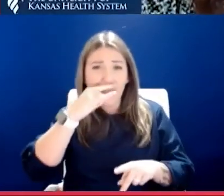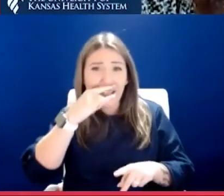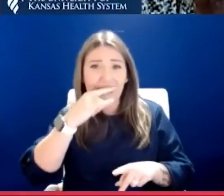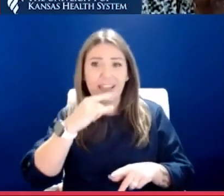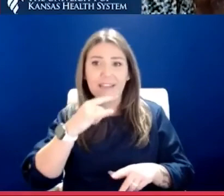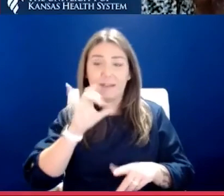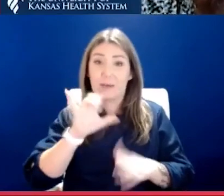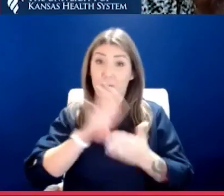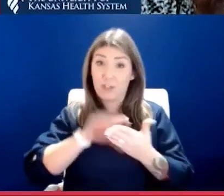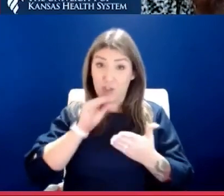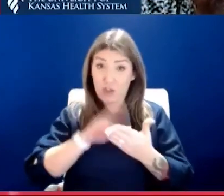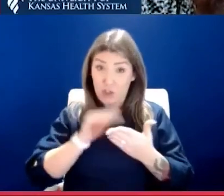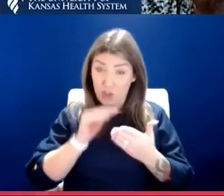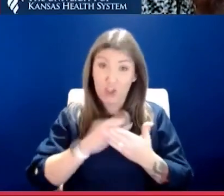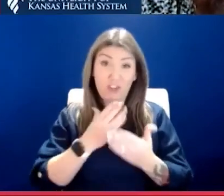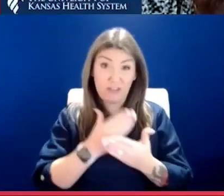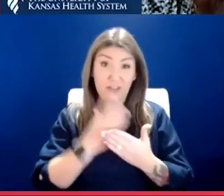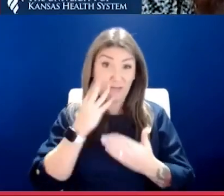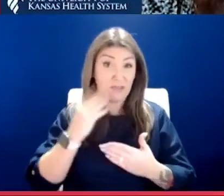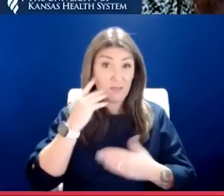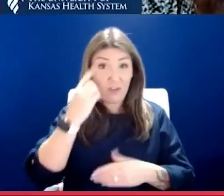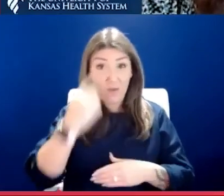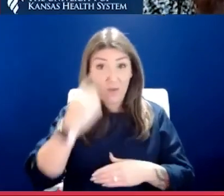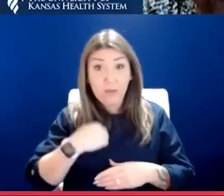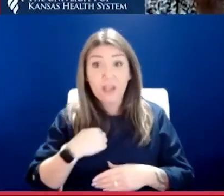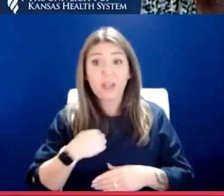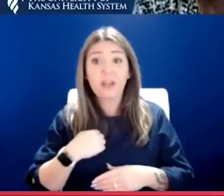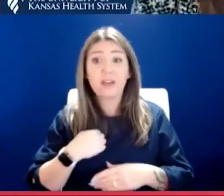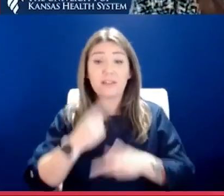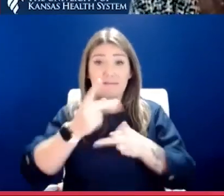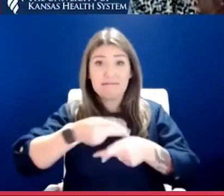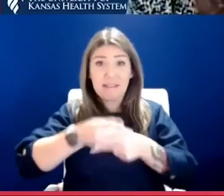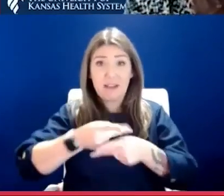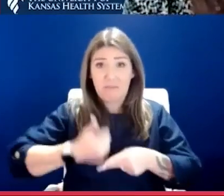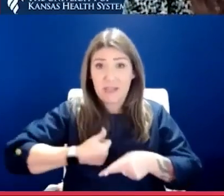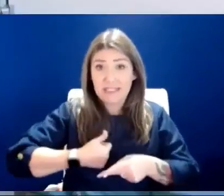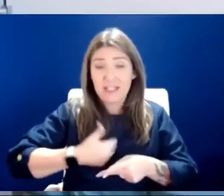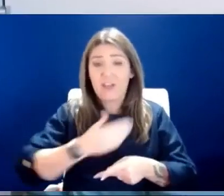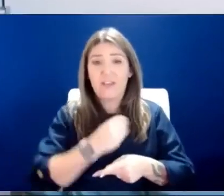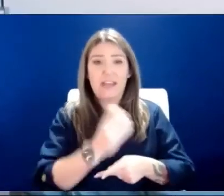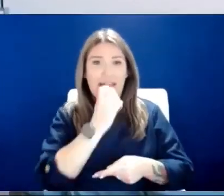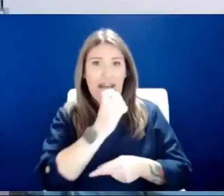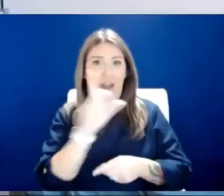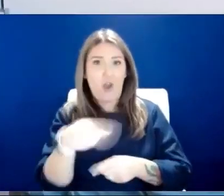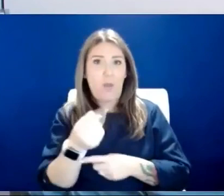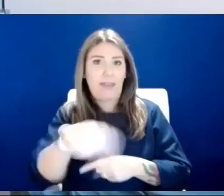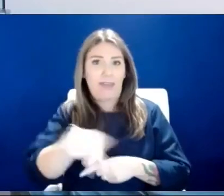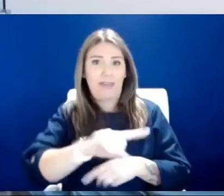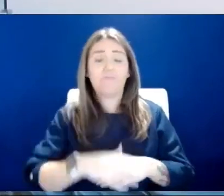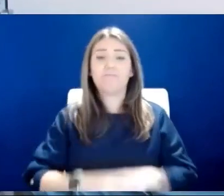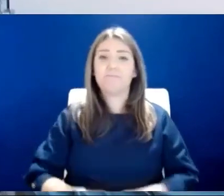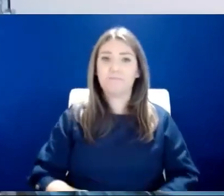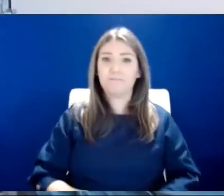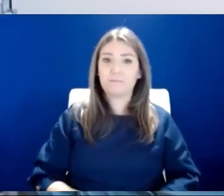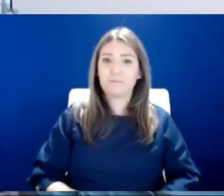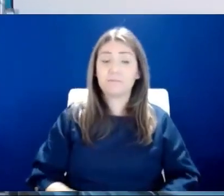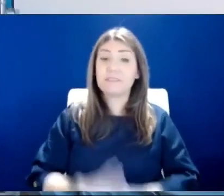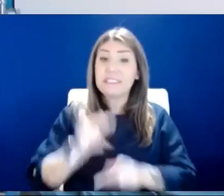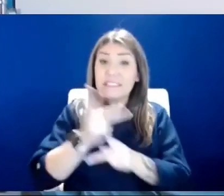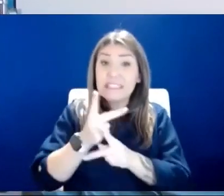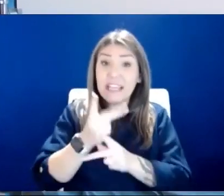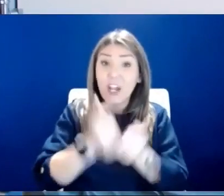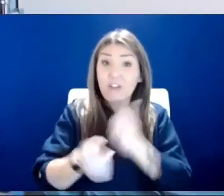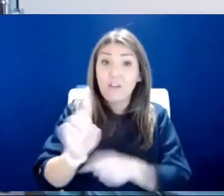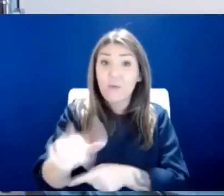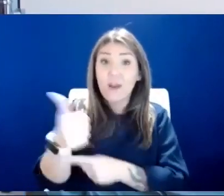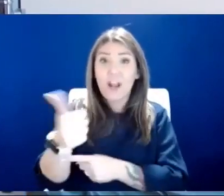lesson for me to take care of myself and not just them. You take care of everyone else, right? So when's the last